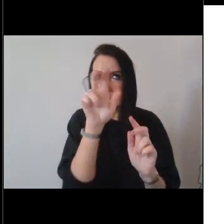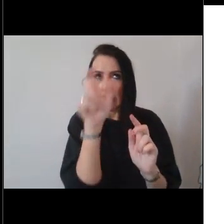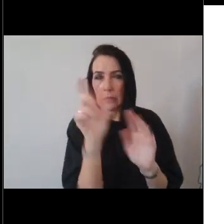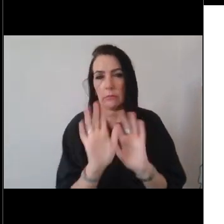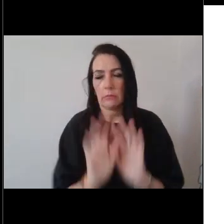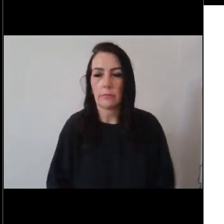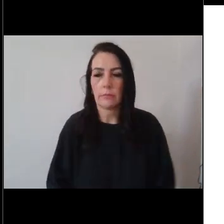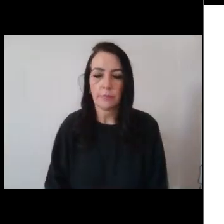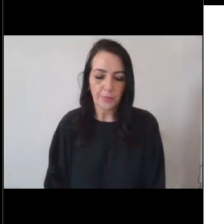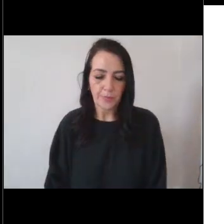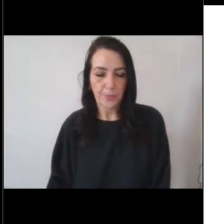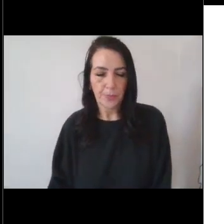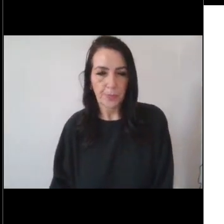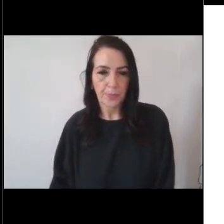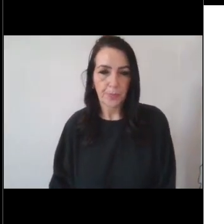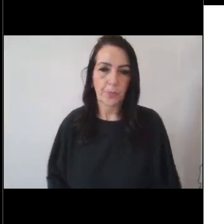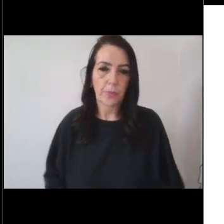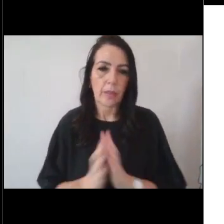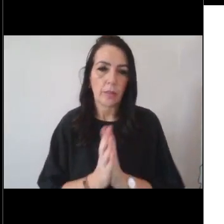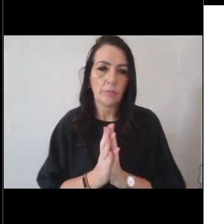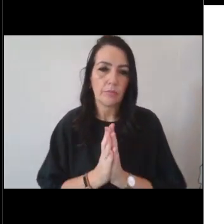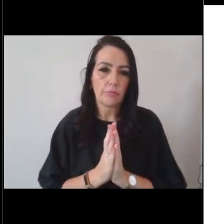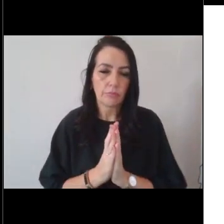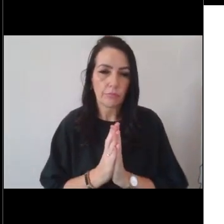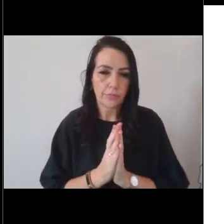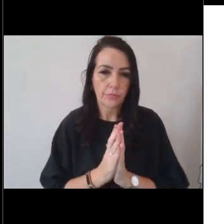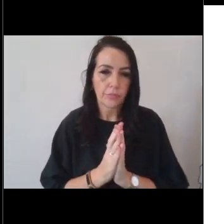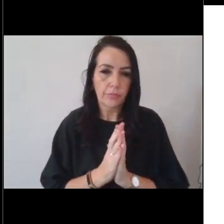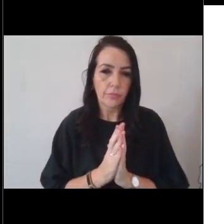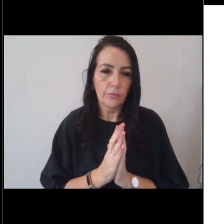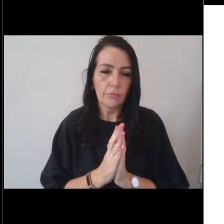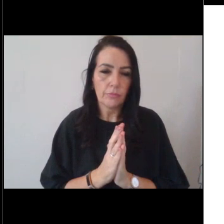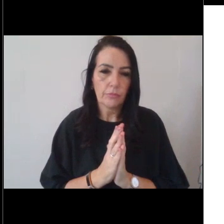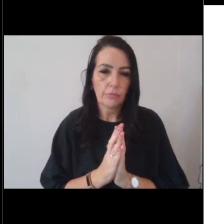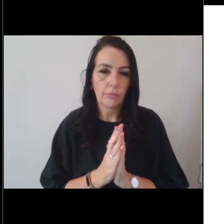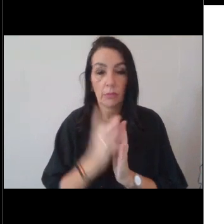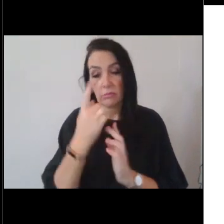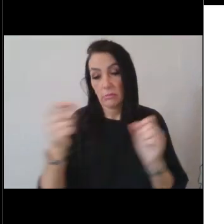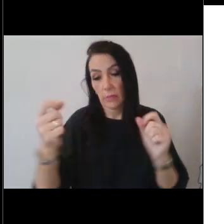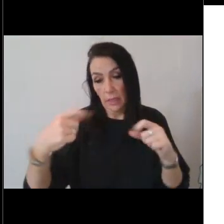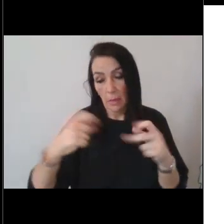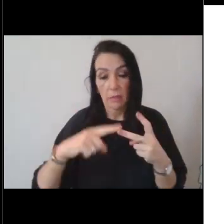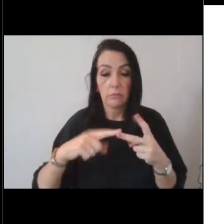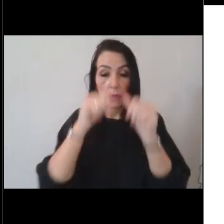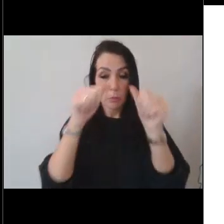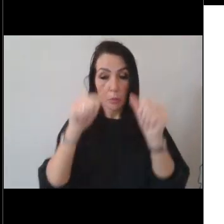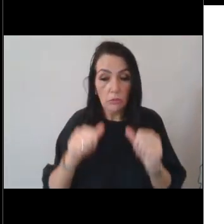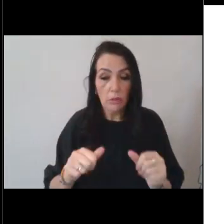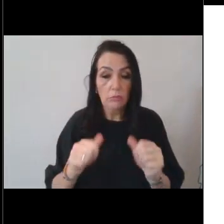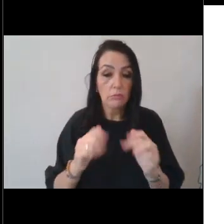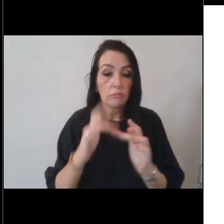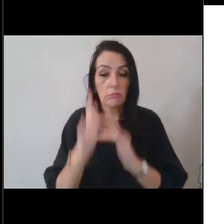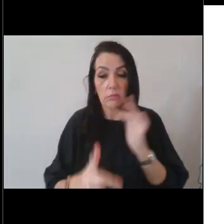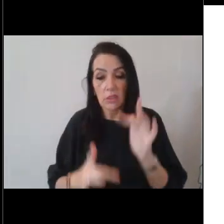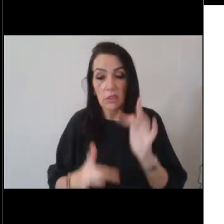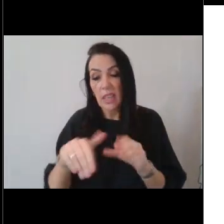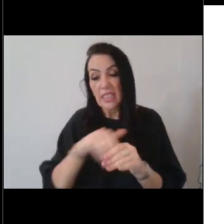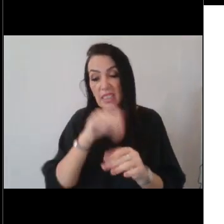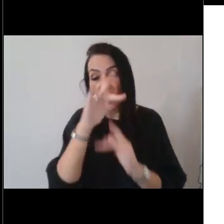We can obviously communicate this information through any means, really. Emails, posters, intranet. I think the list is pretty much